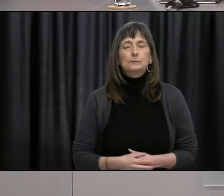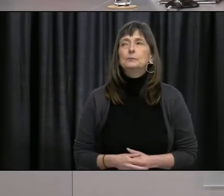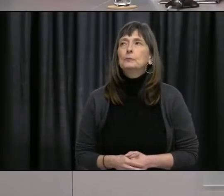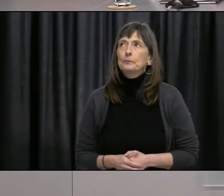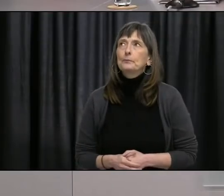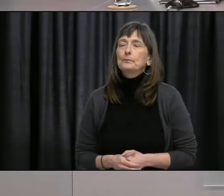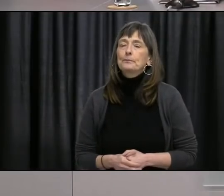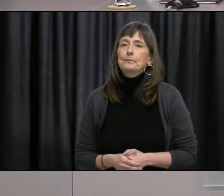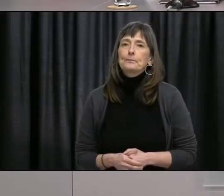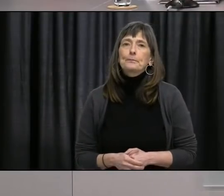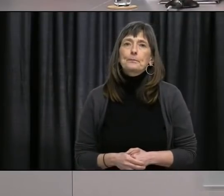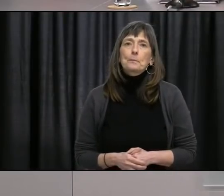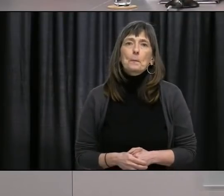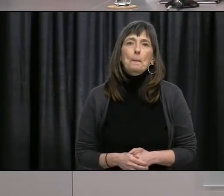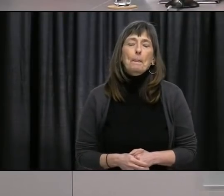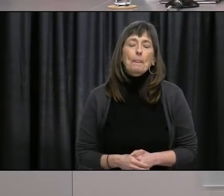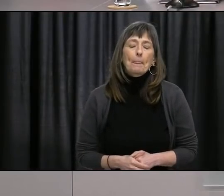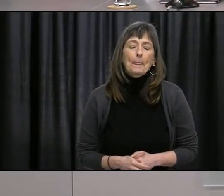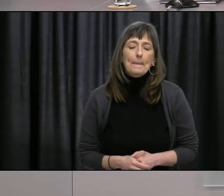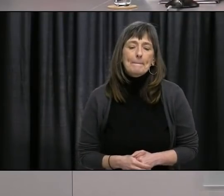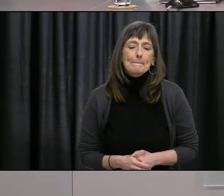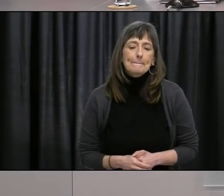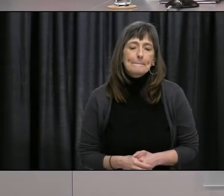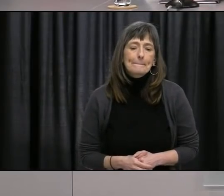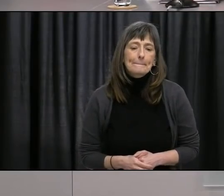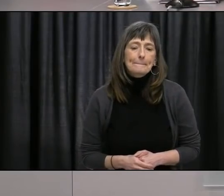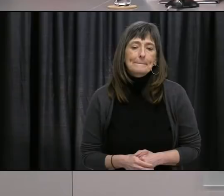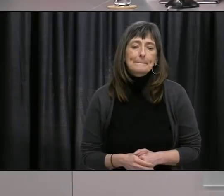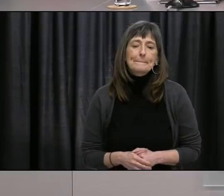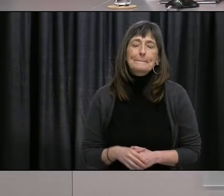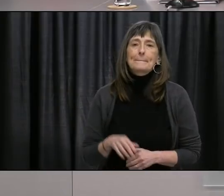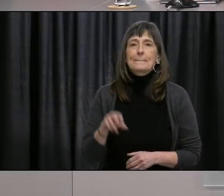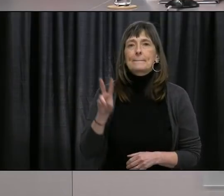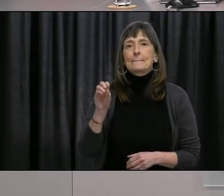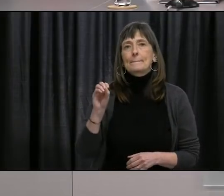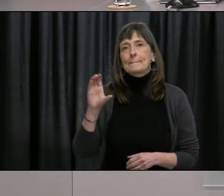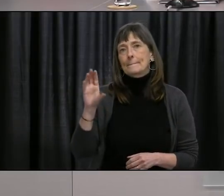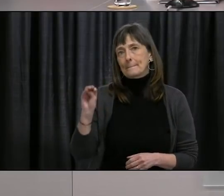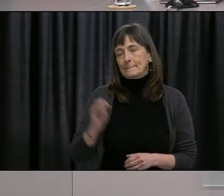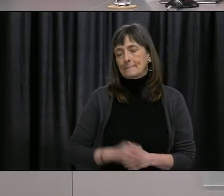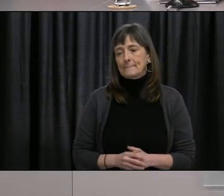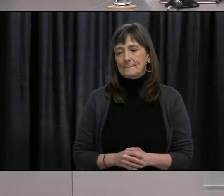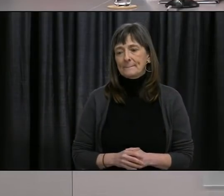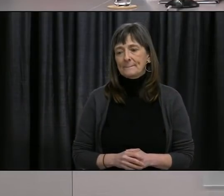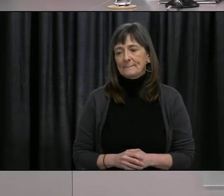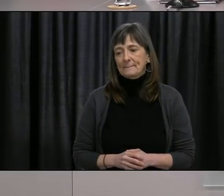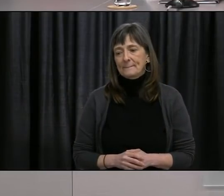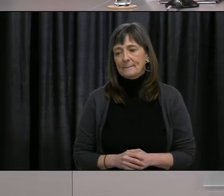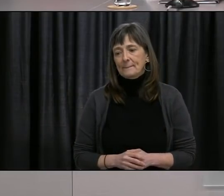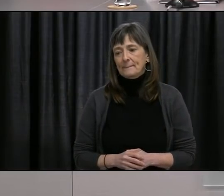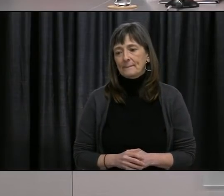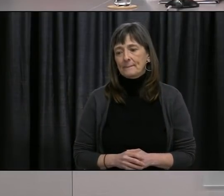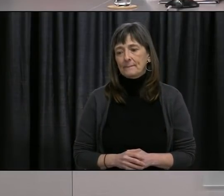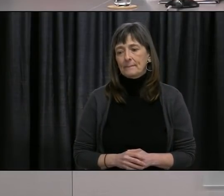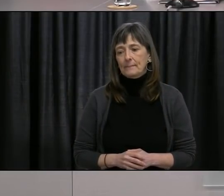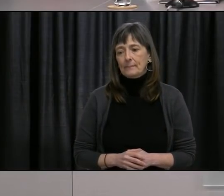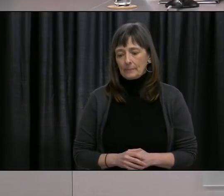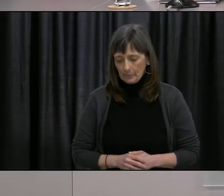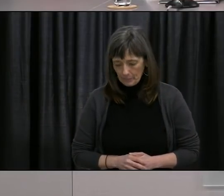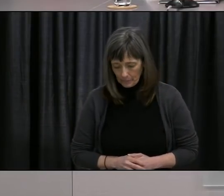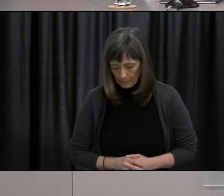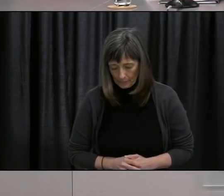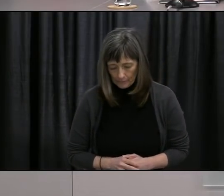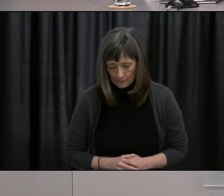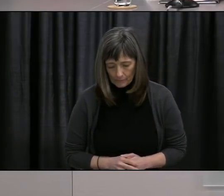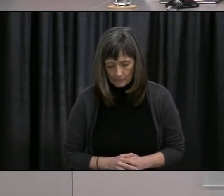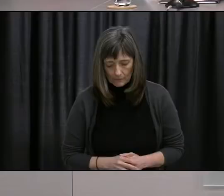you. Our next questions are from Ben Murphy of VOCM News. Please go ahead. Thank you.